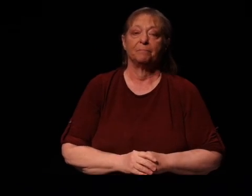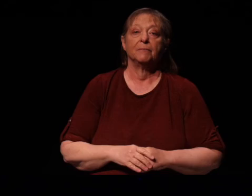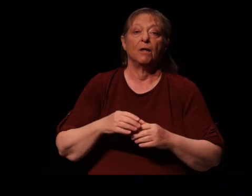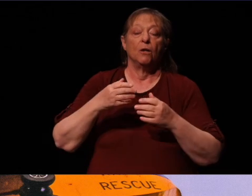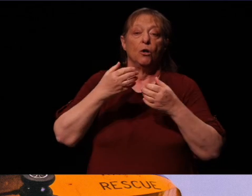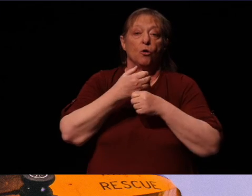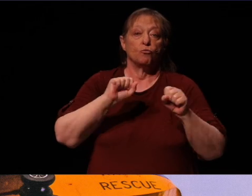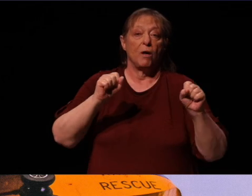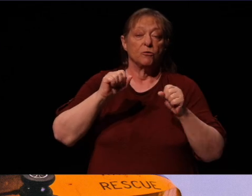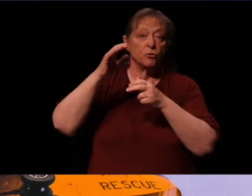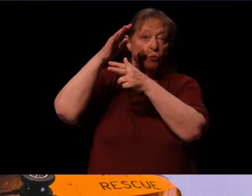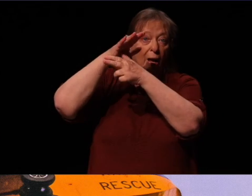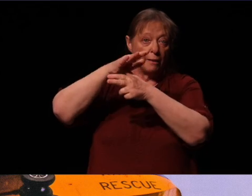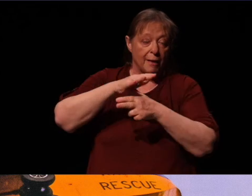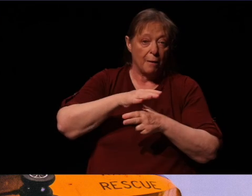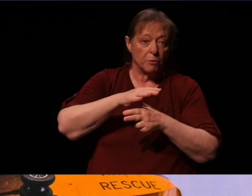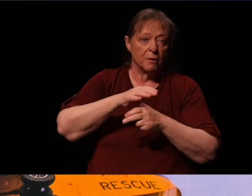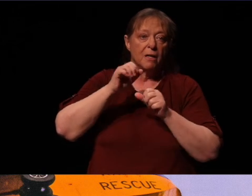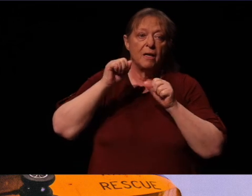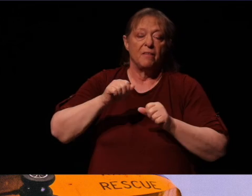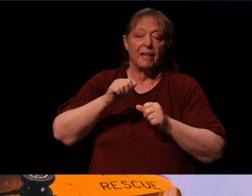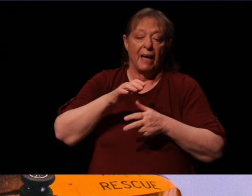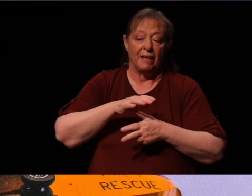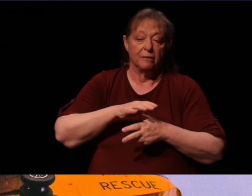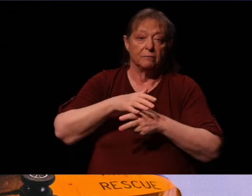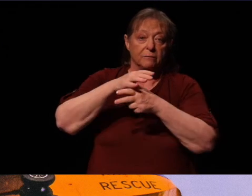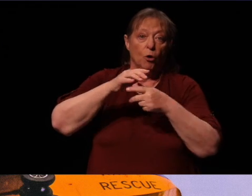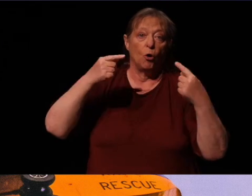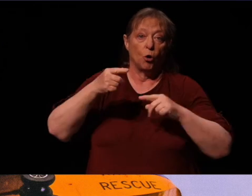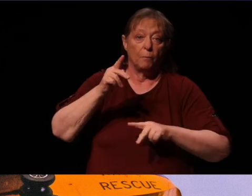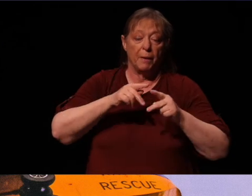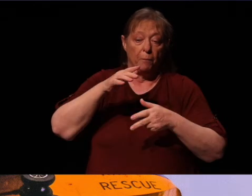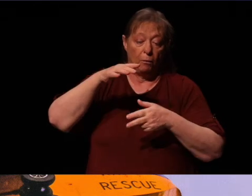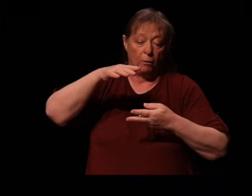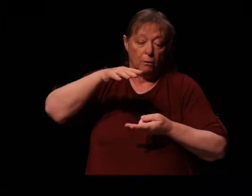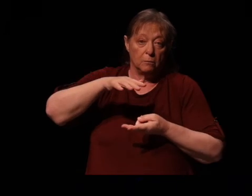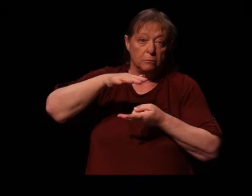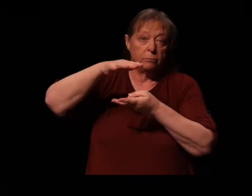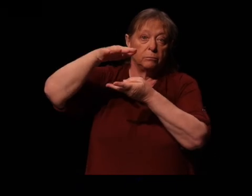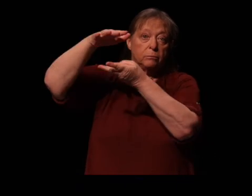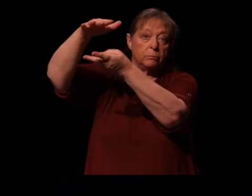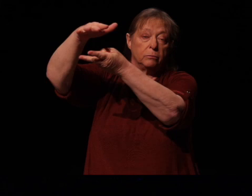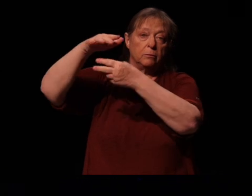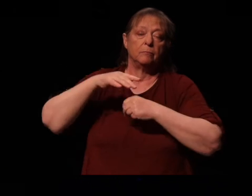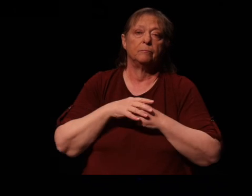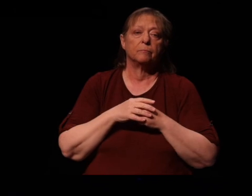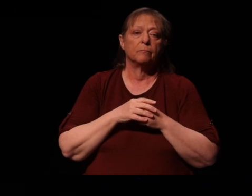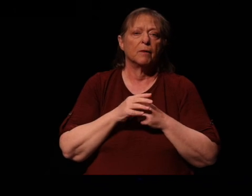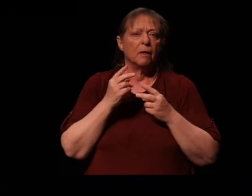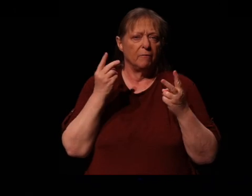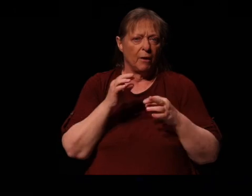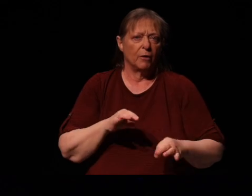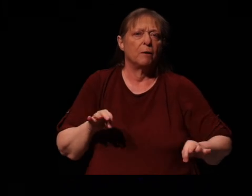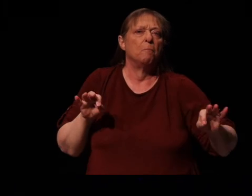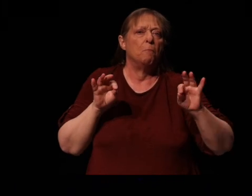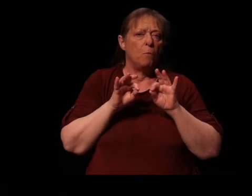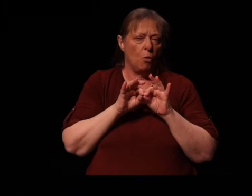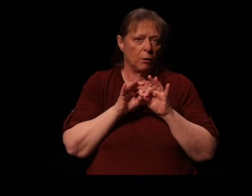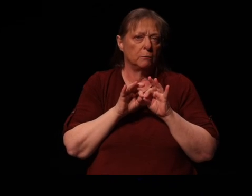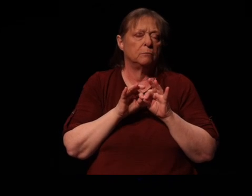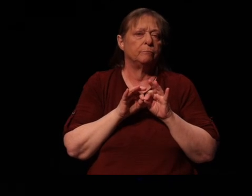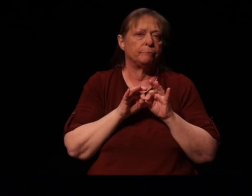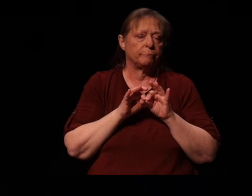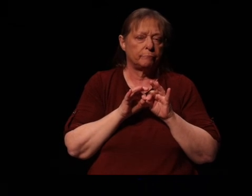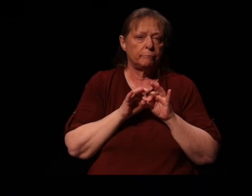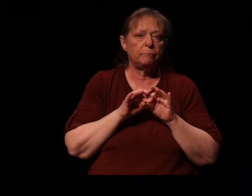that boat. Rescue helicopters. They can lift hurt people. Rescue helicopters are a very